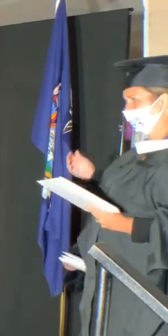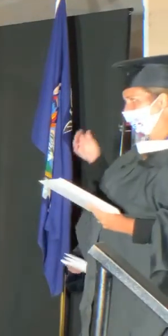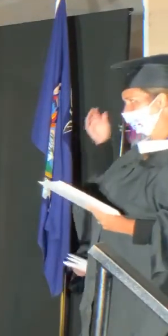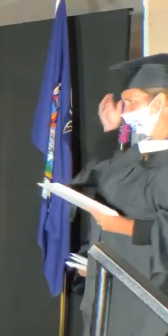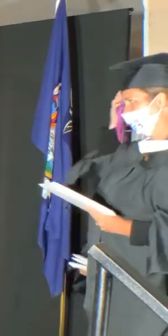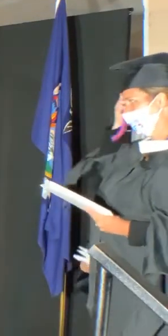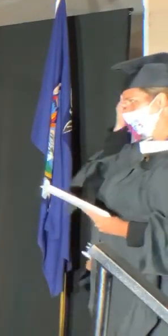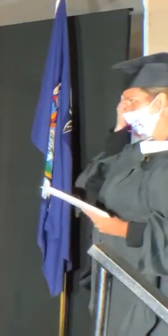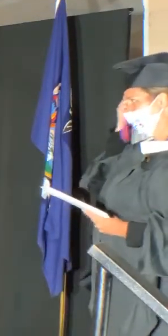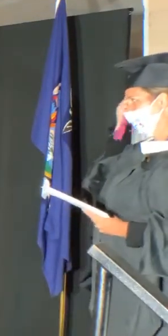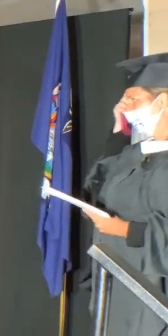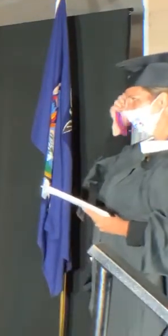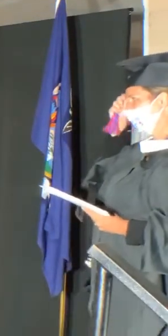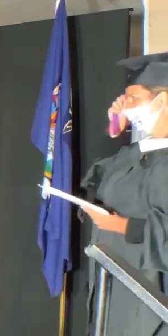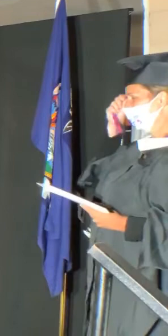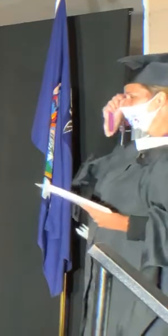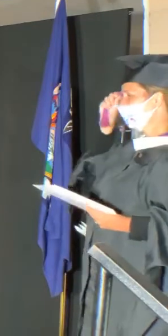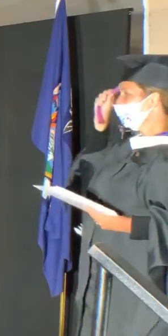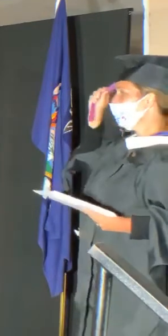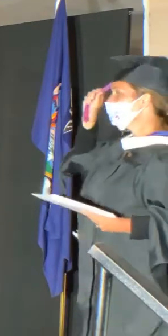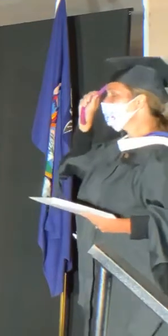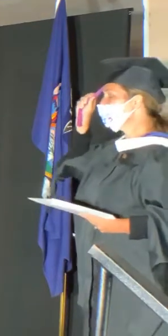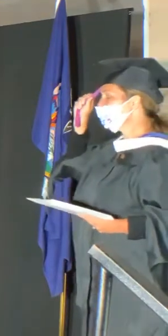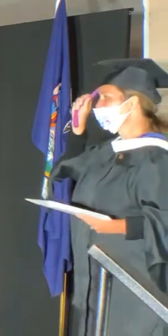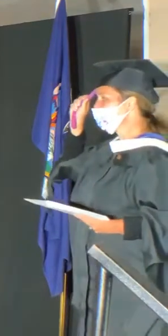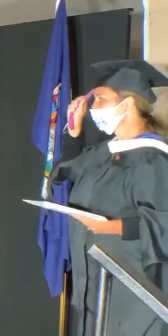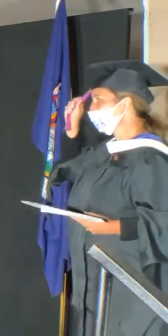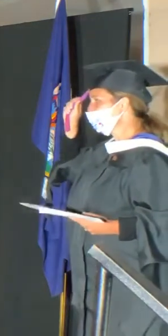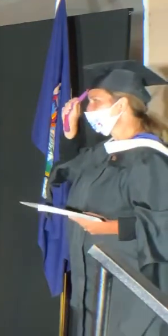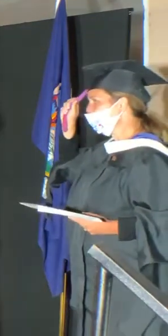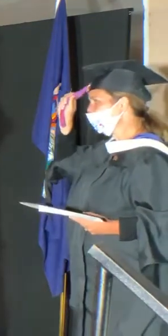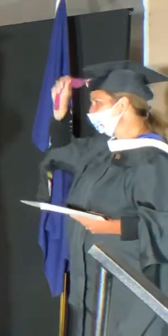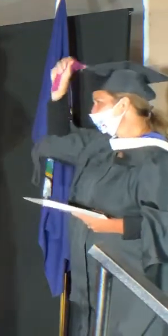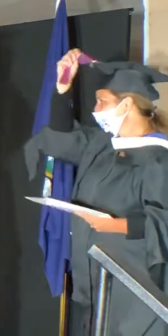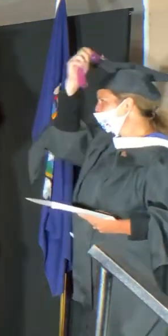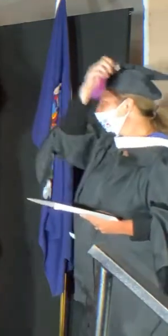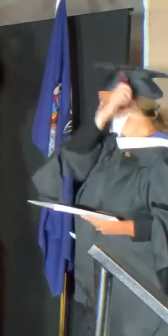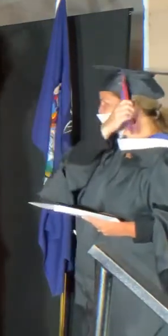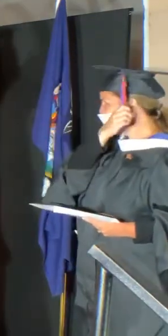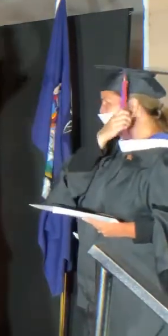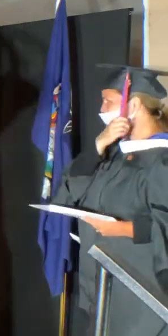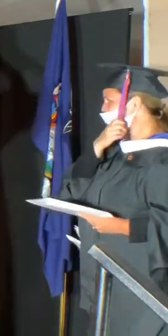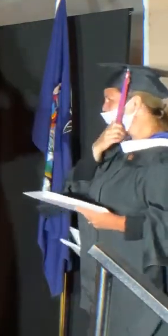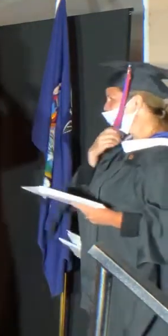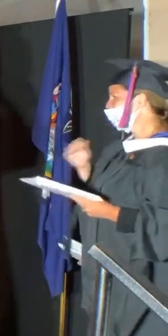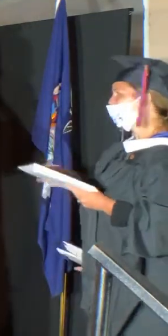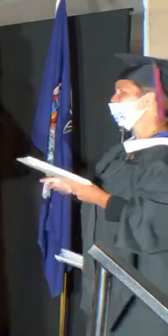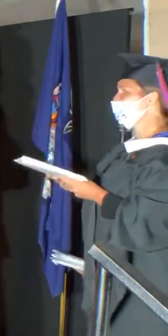Right on the seat. Right over here. Congratulations.